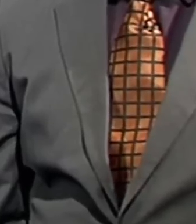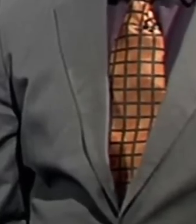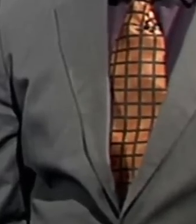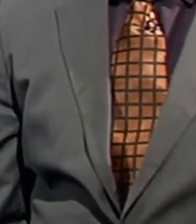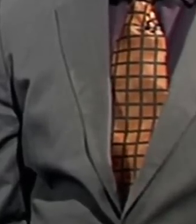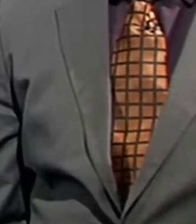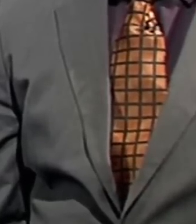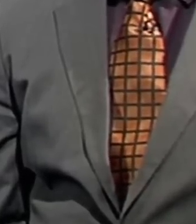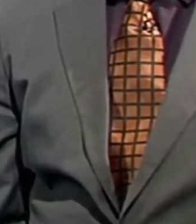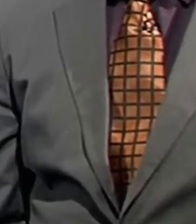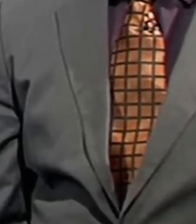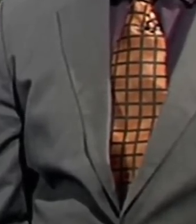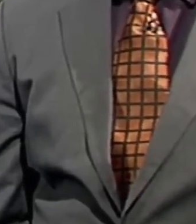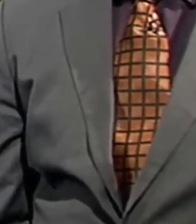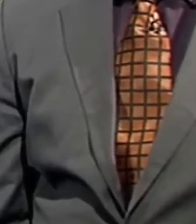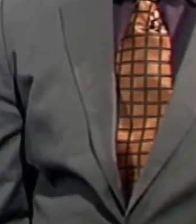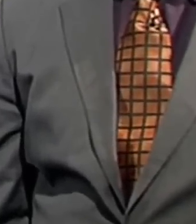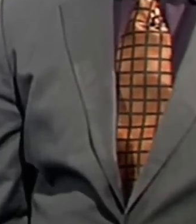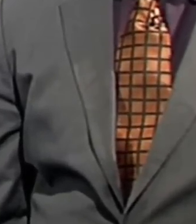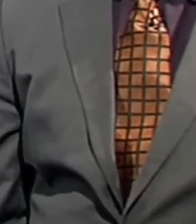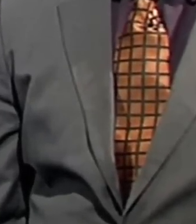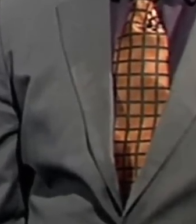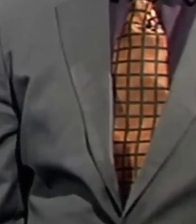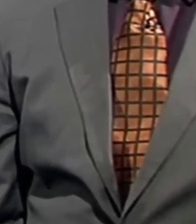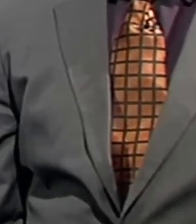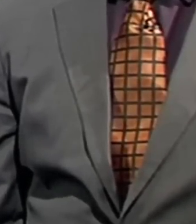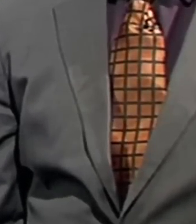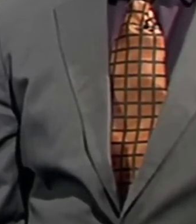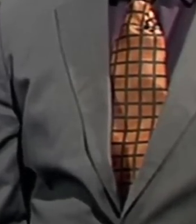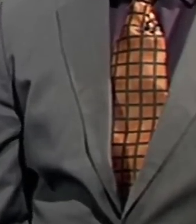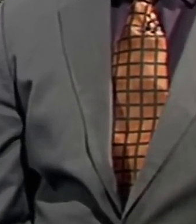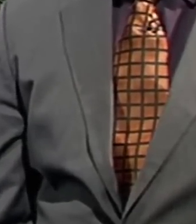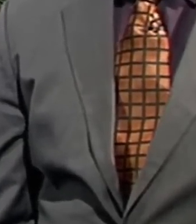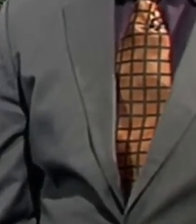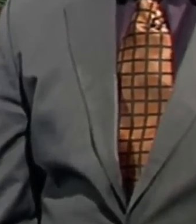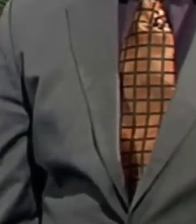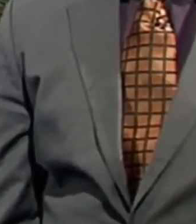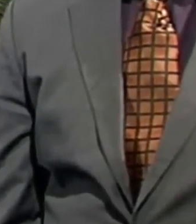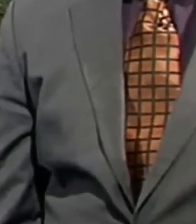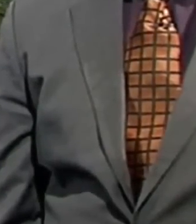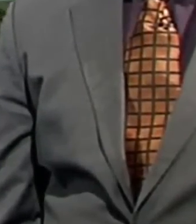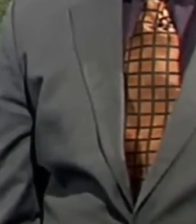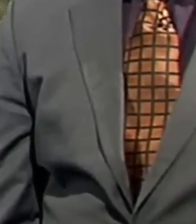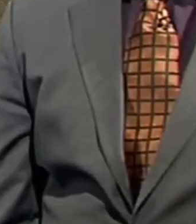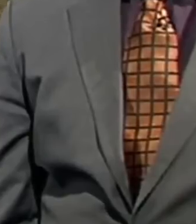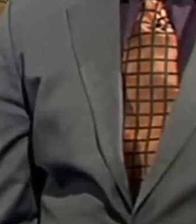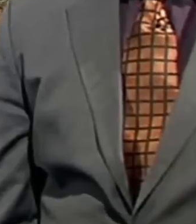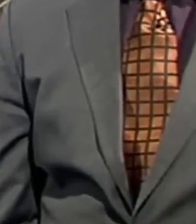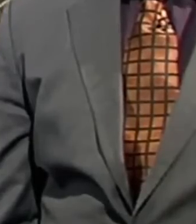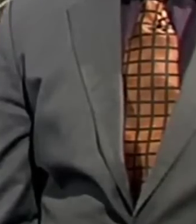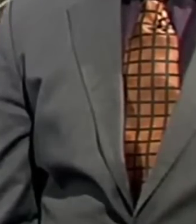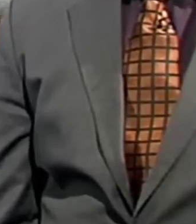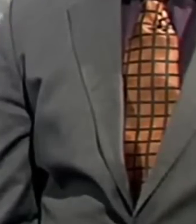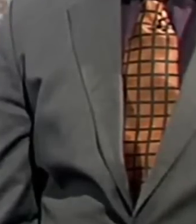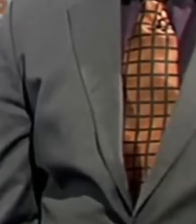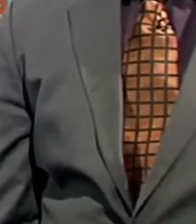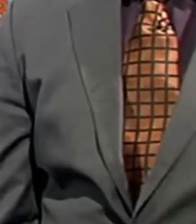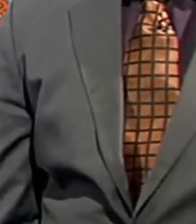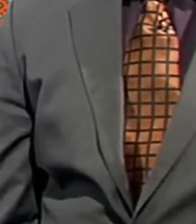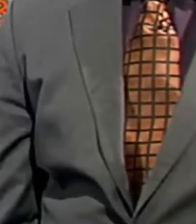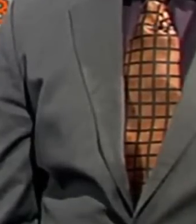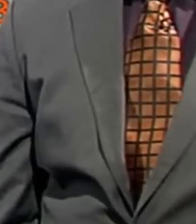tla fihla tse 33 ntle le mo dibakeng tse ding ho tla ba le maemo a hleng a futhumetse mme ka hare ho province yani ya Kapa